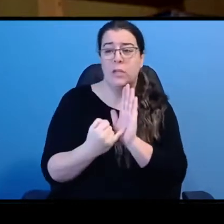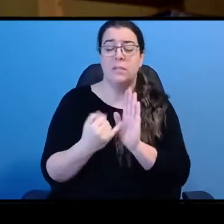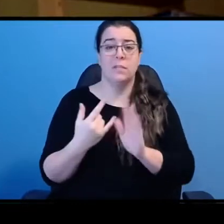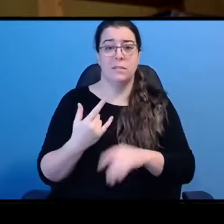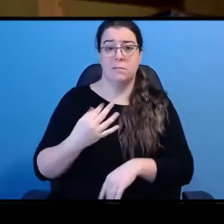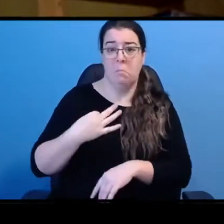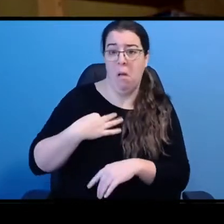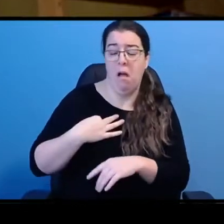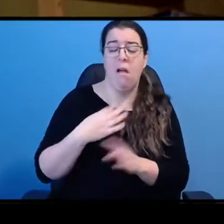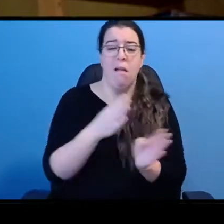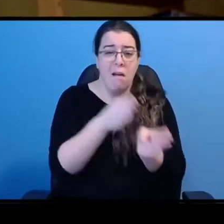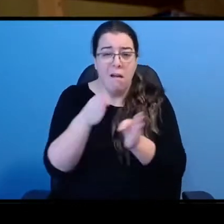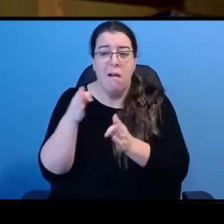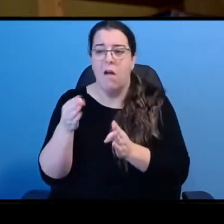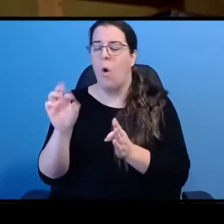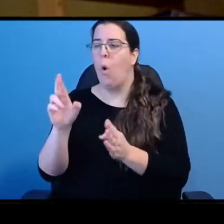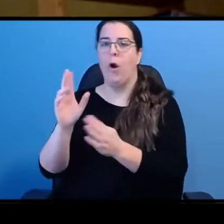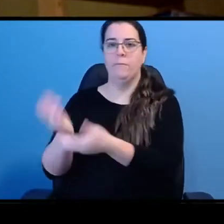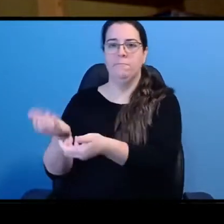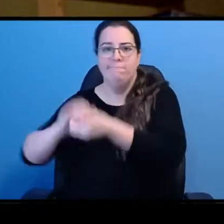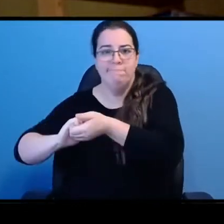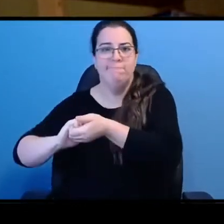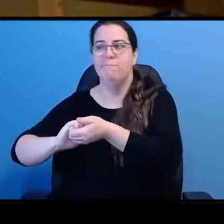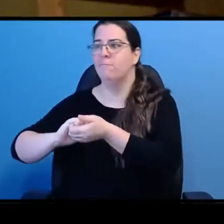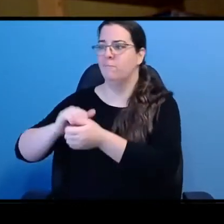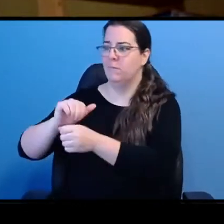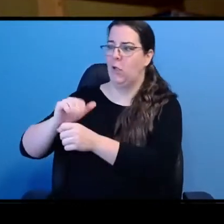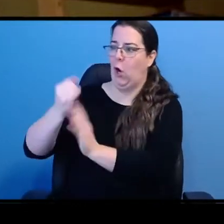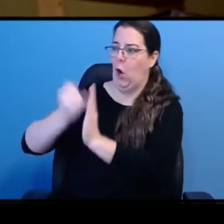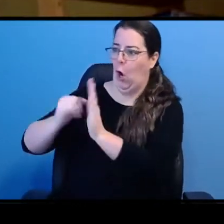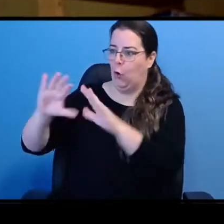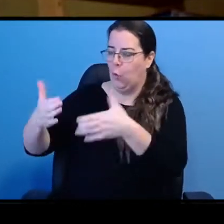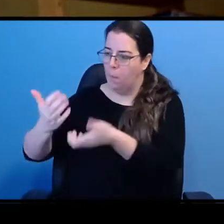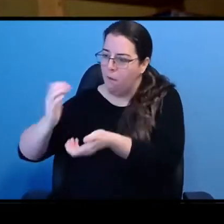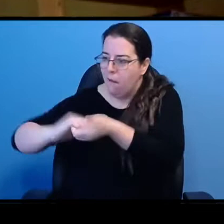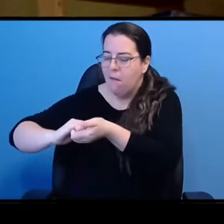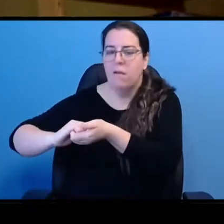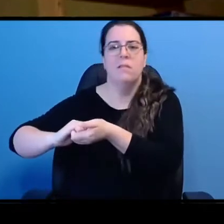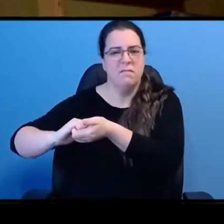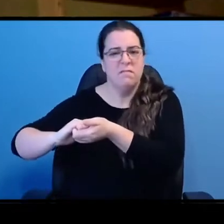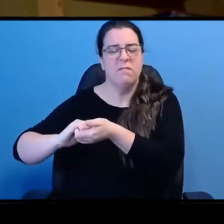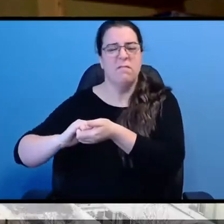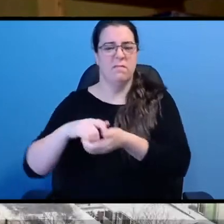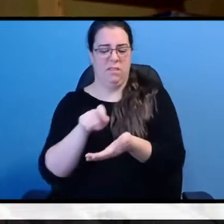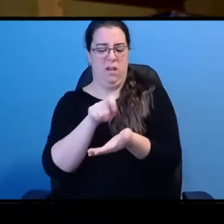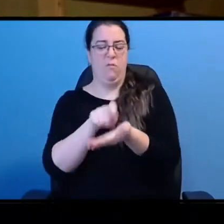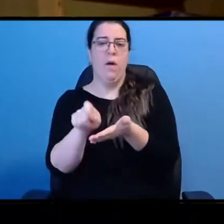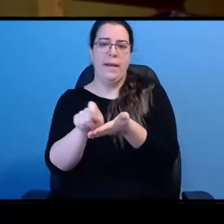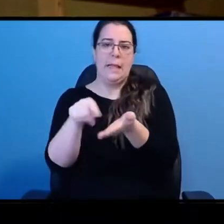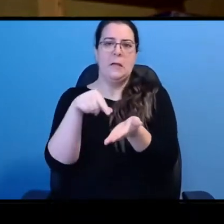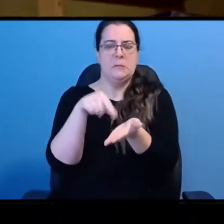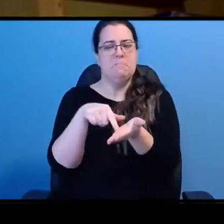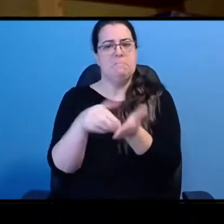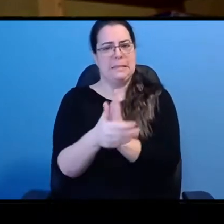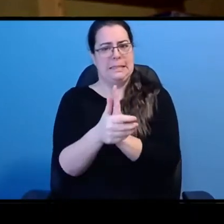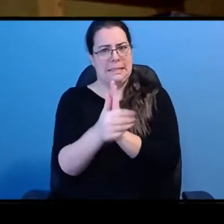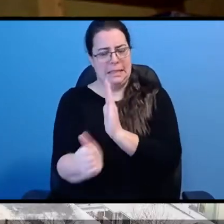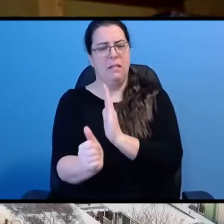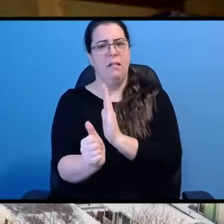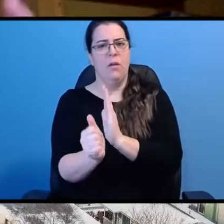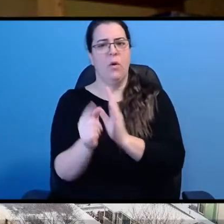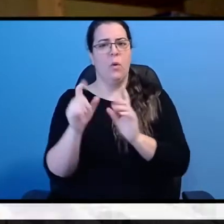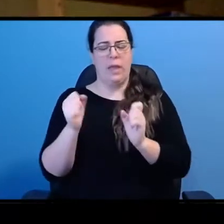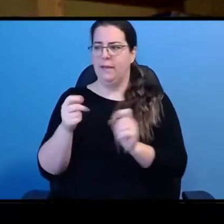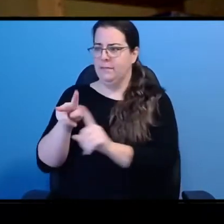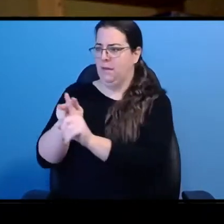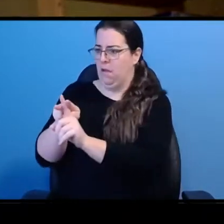groups. These are all application-based processes that you have to go through. So you can take the knowledge that you've gained while you're doing your grant